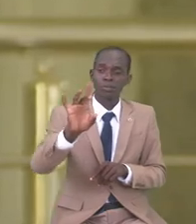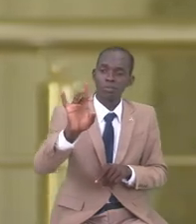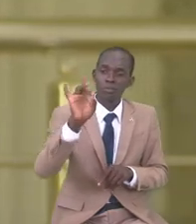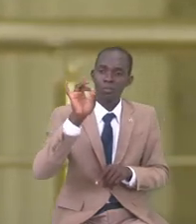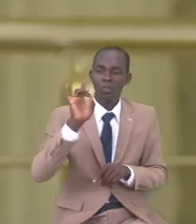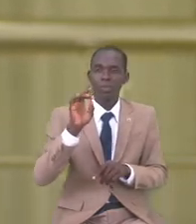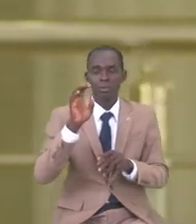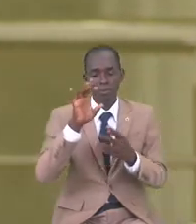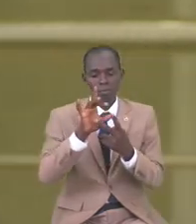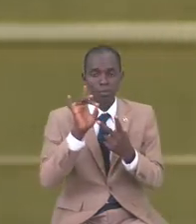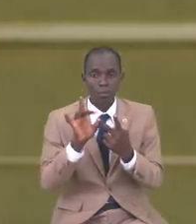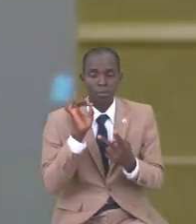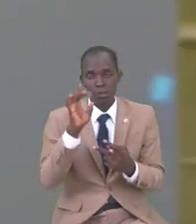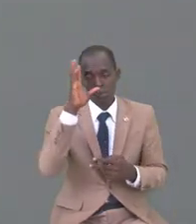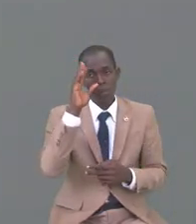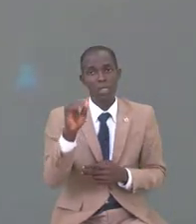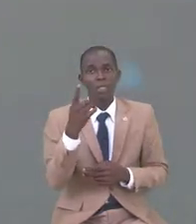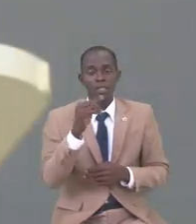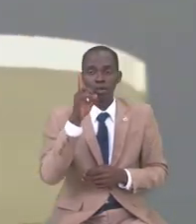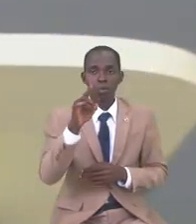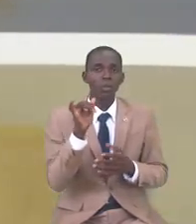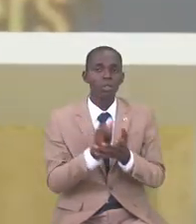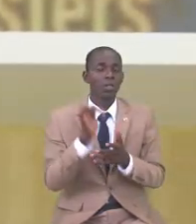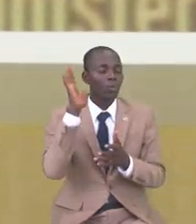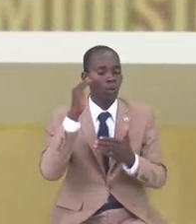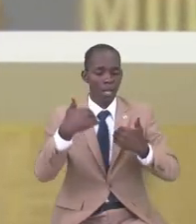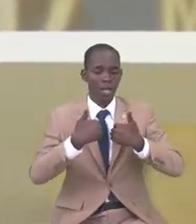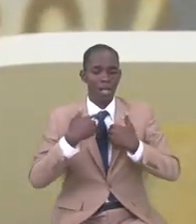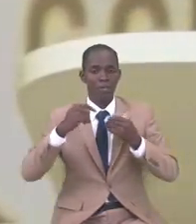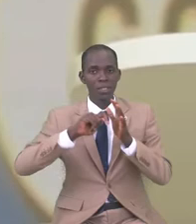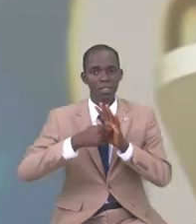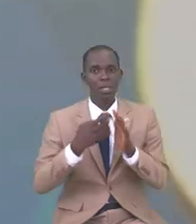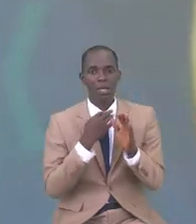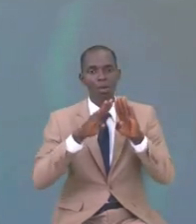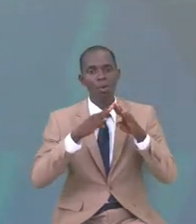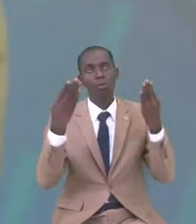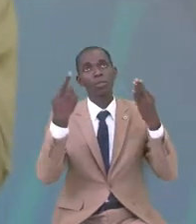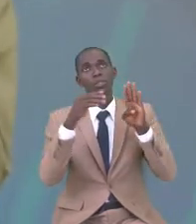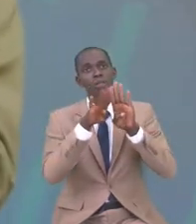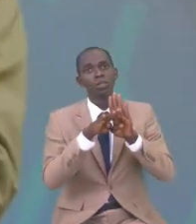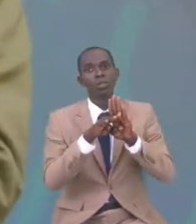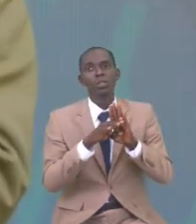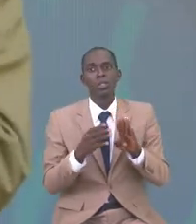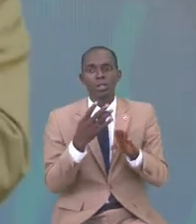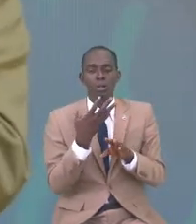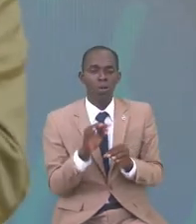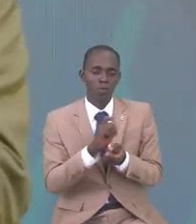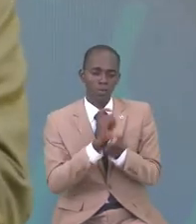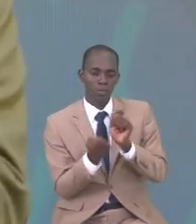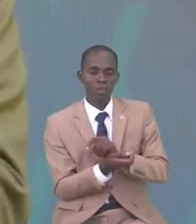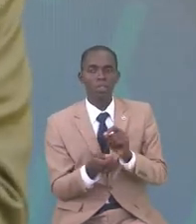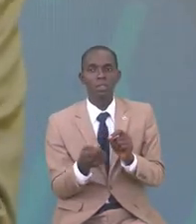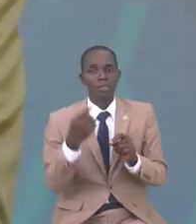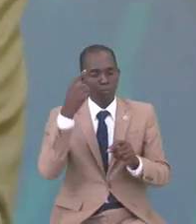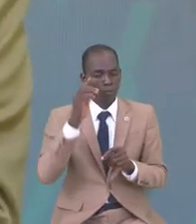the one that is going to have the key and open the door of change and transformation for